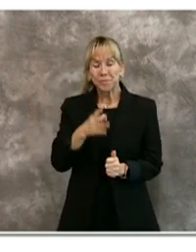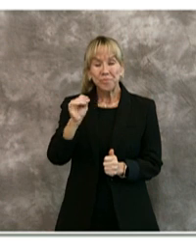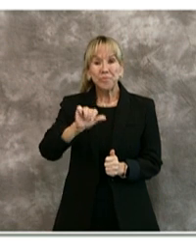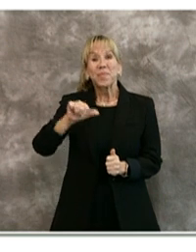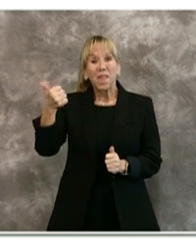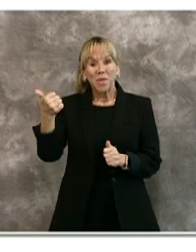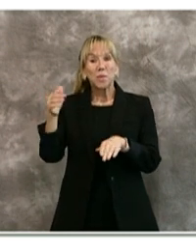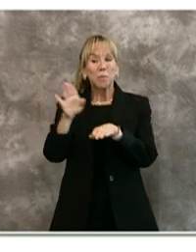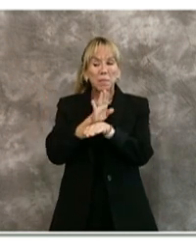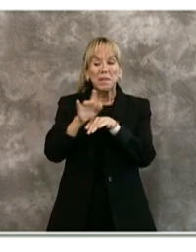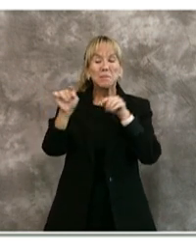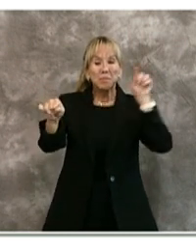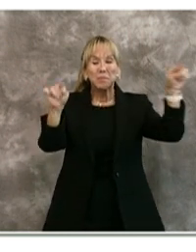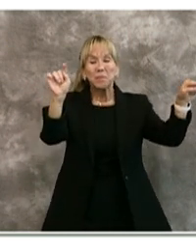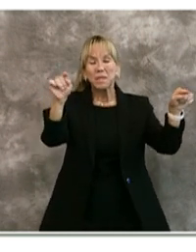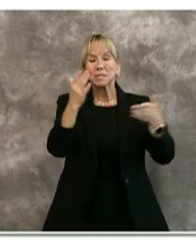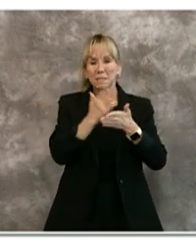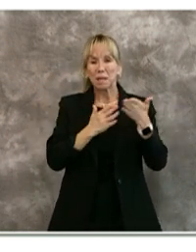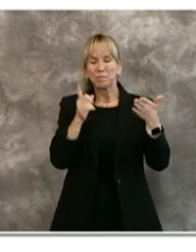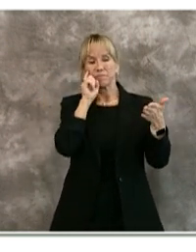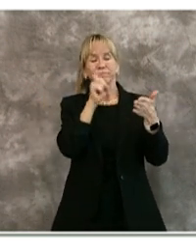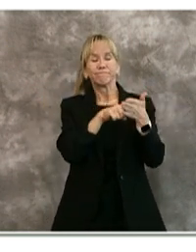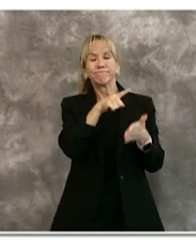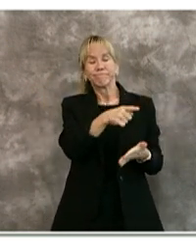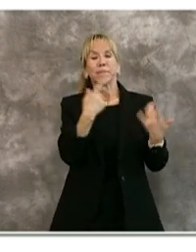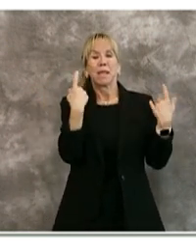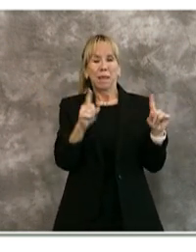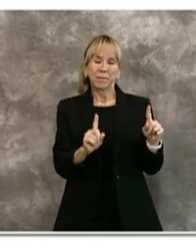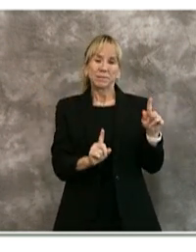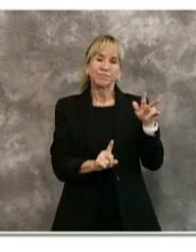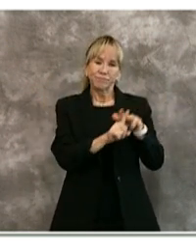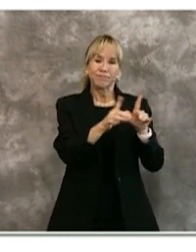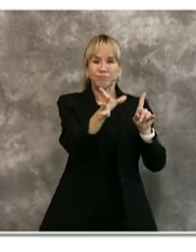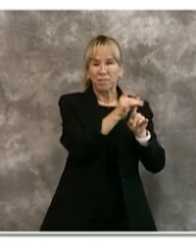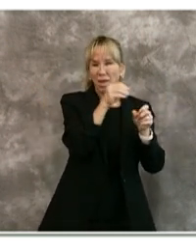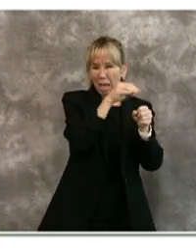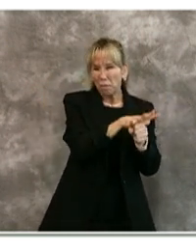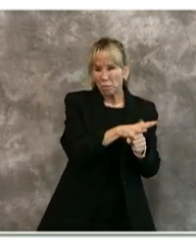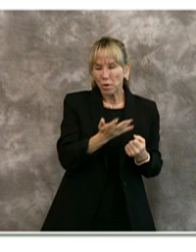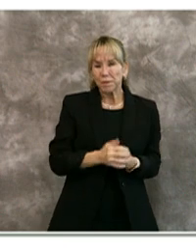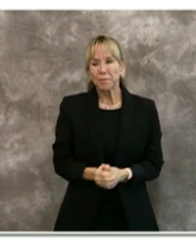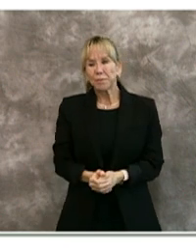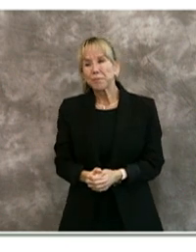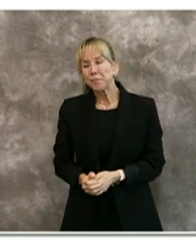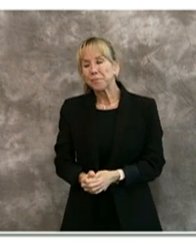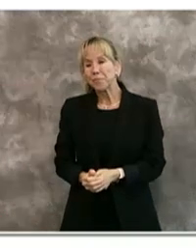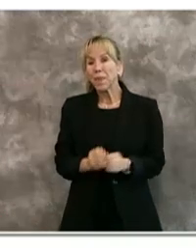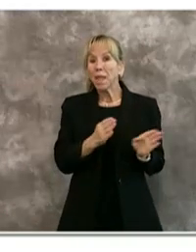other businesses that have been identified throughout the county. In the next slide,